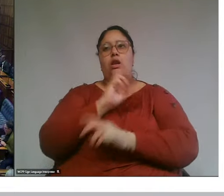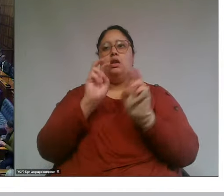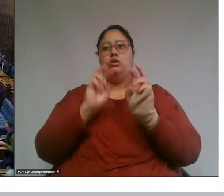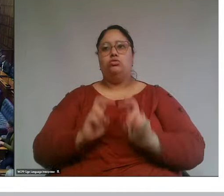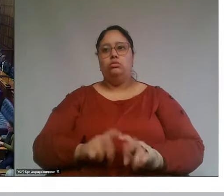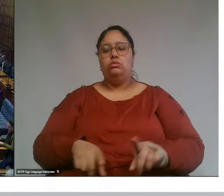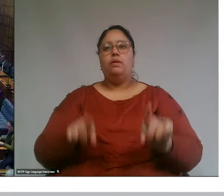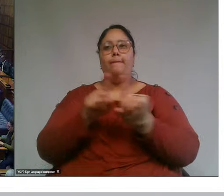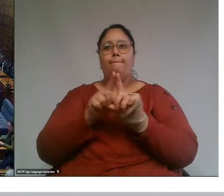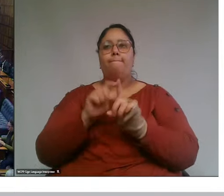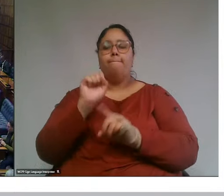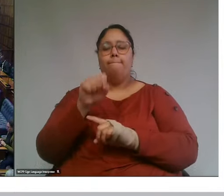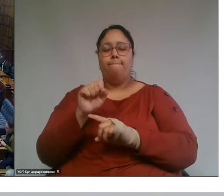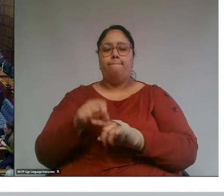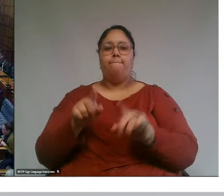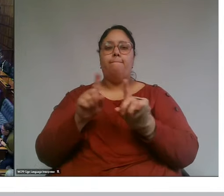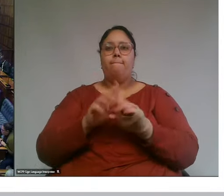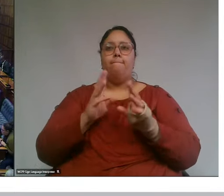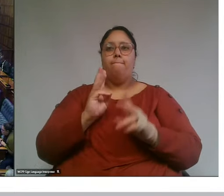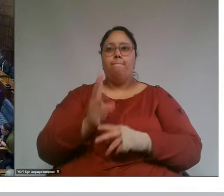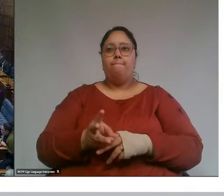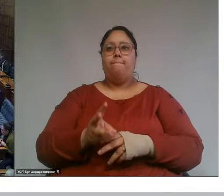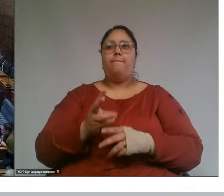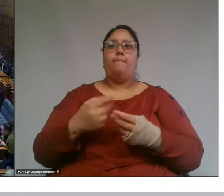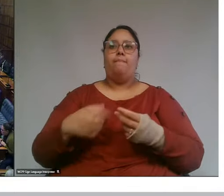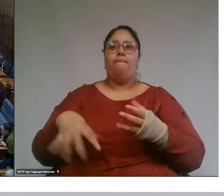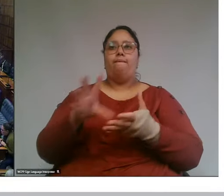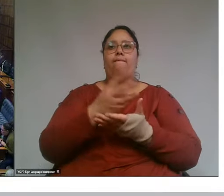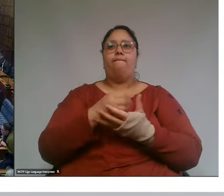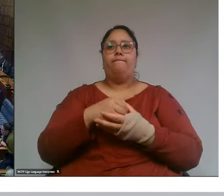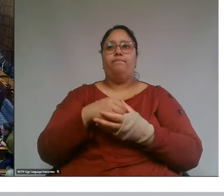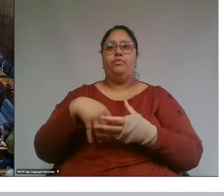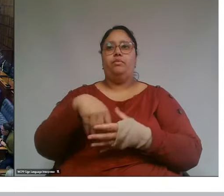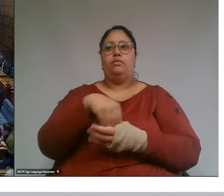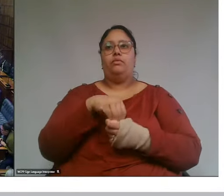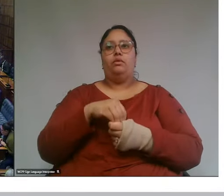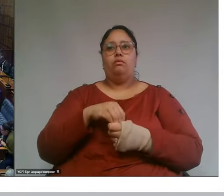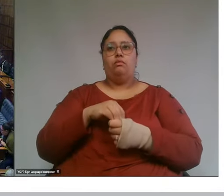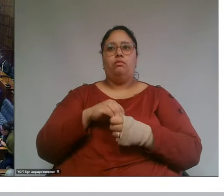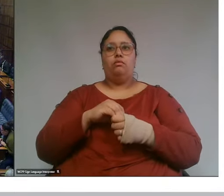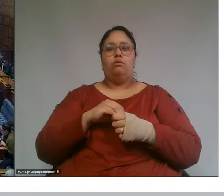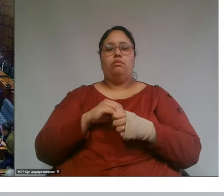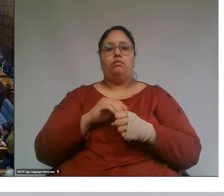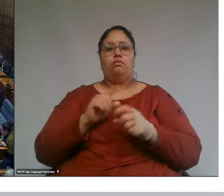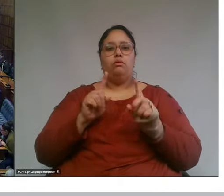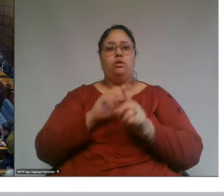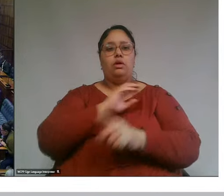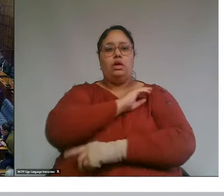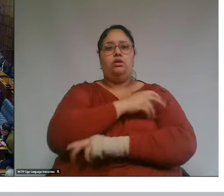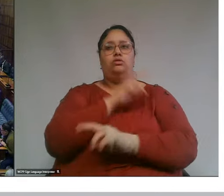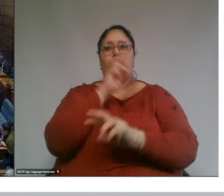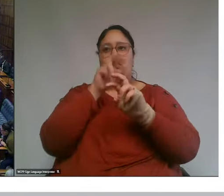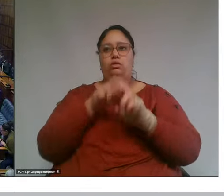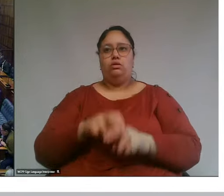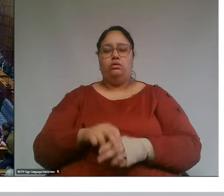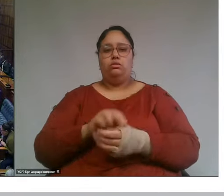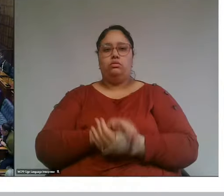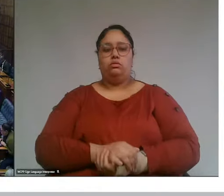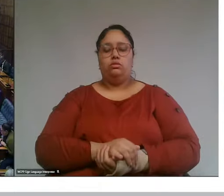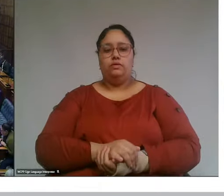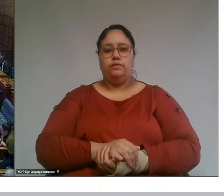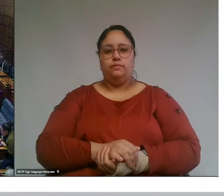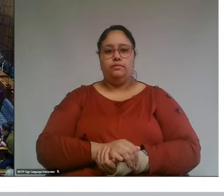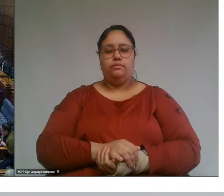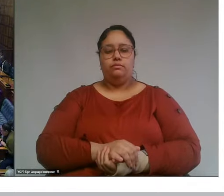use so actually what it does is that it contributes towards our own en energy needs um and then